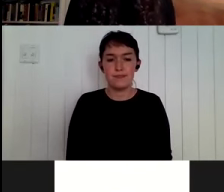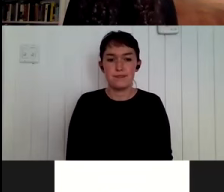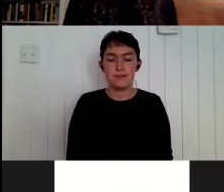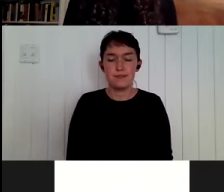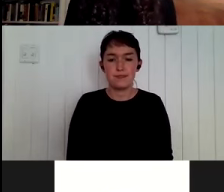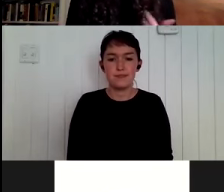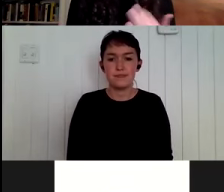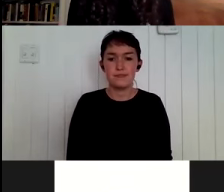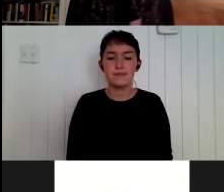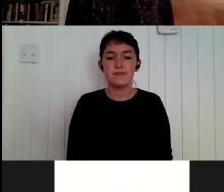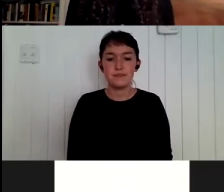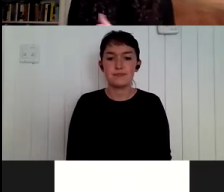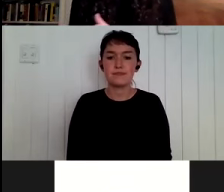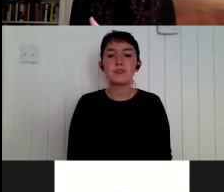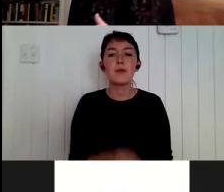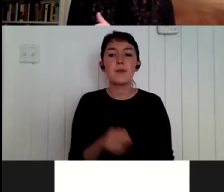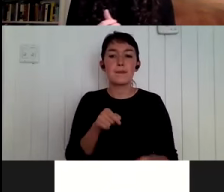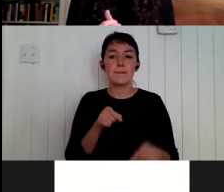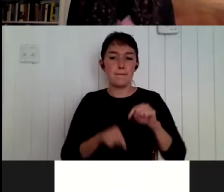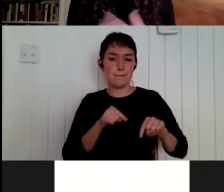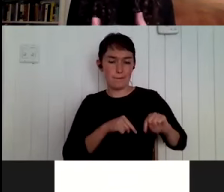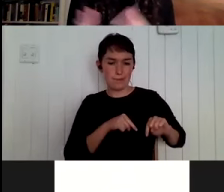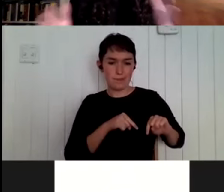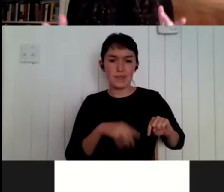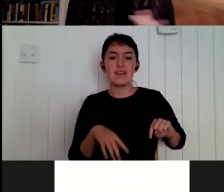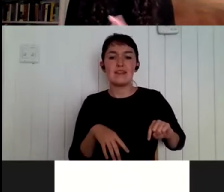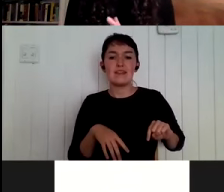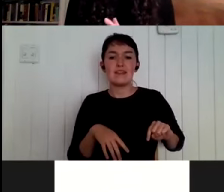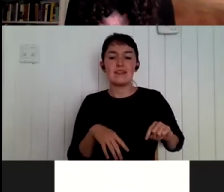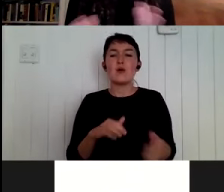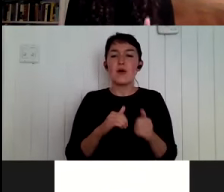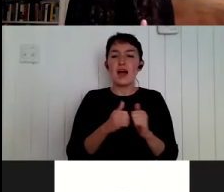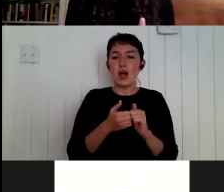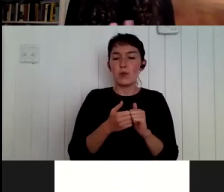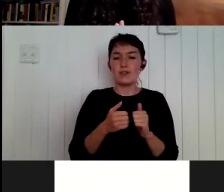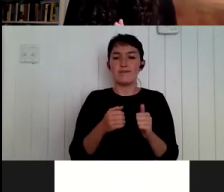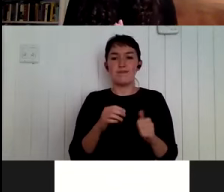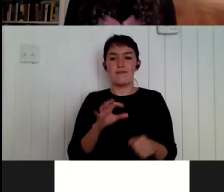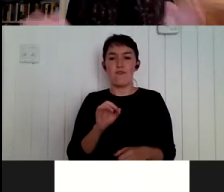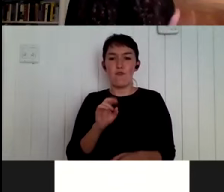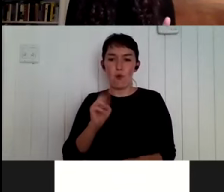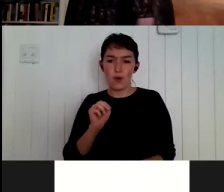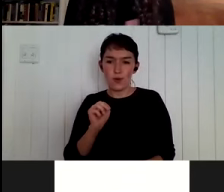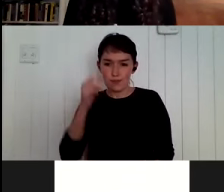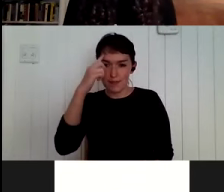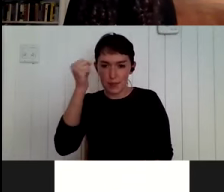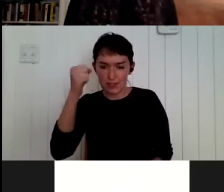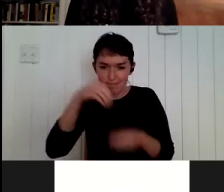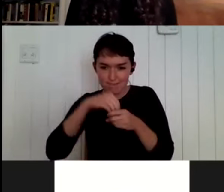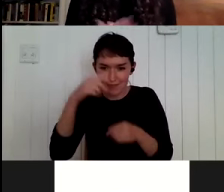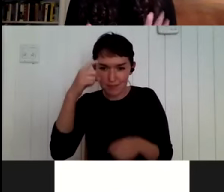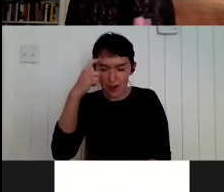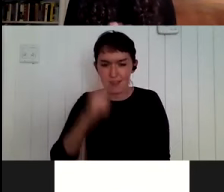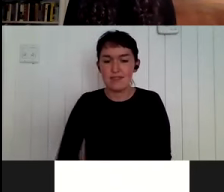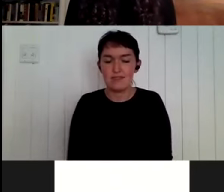answer this question, we have to back up a bit to talk more about how memories are formed in the brain overall. So we can use this example. Let's